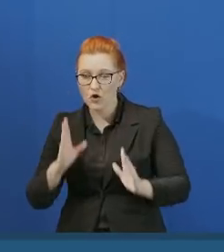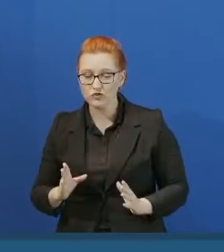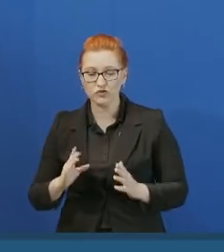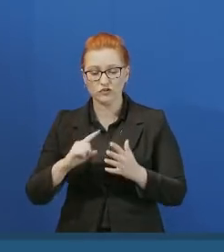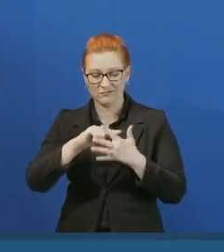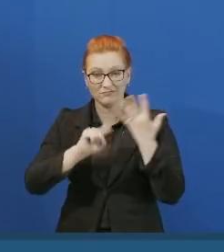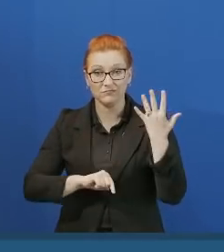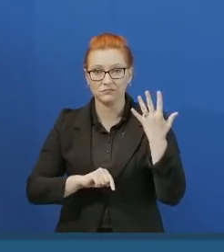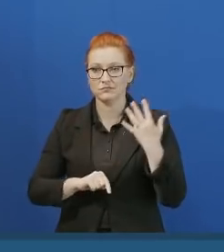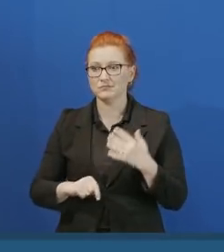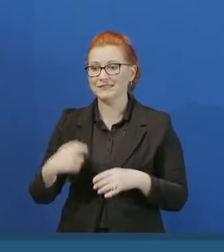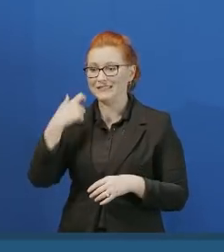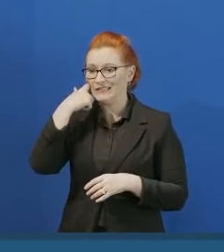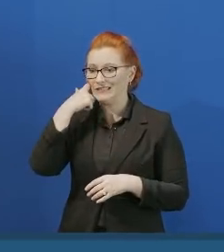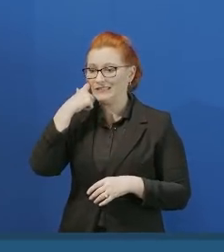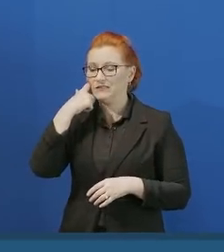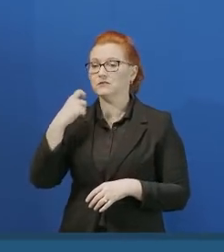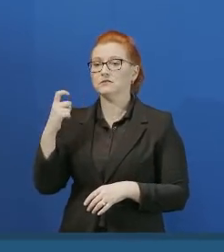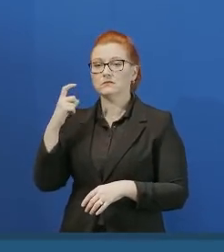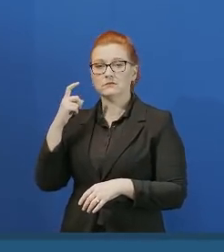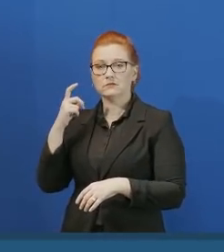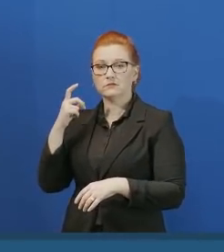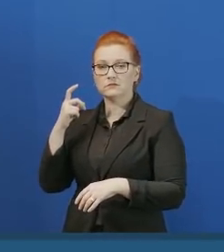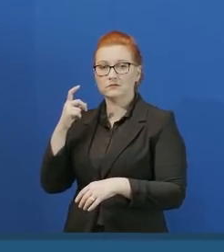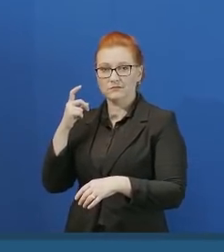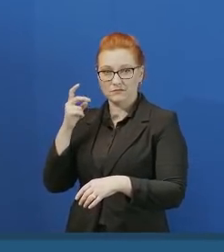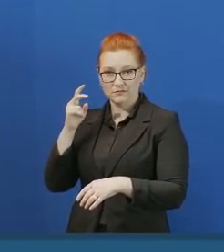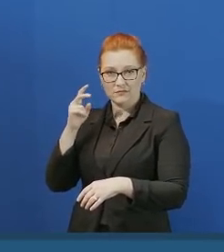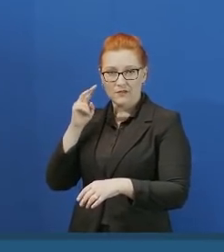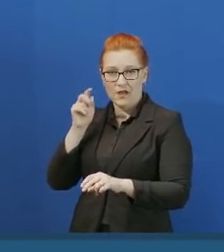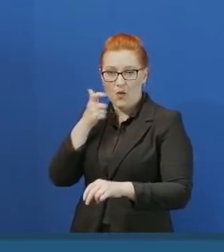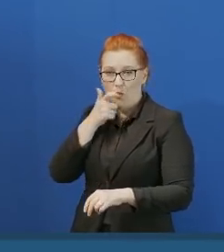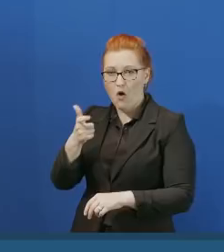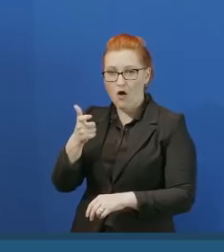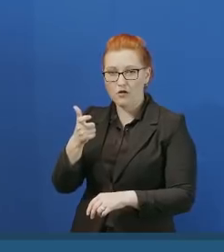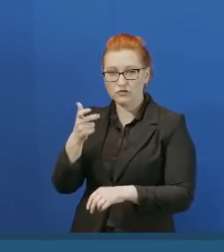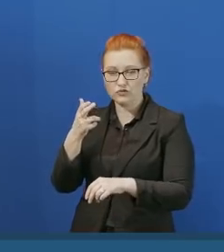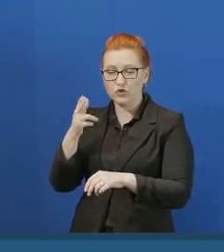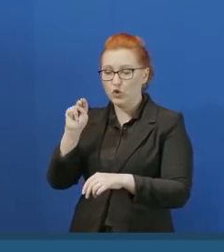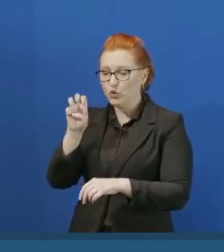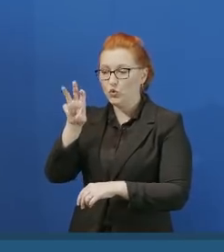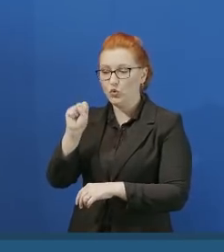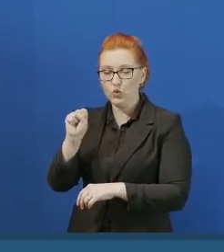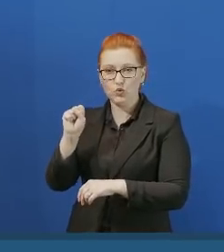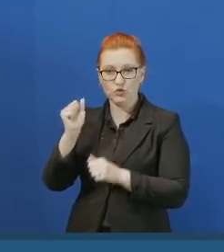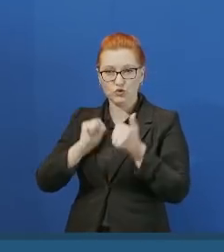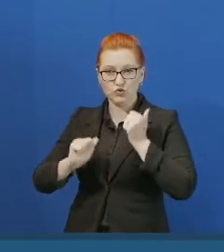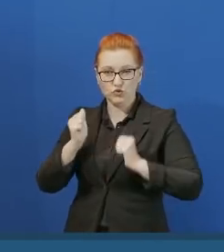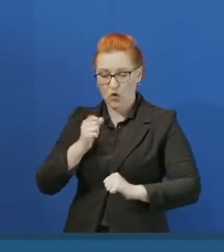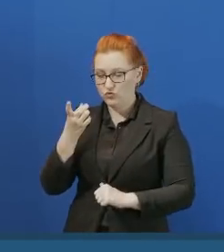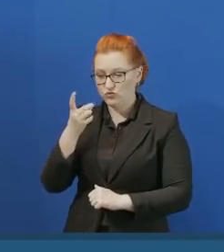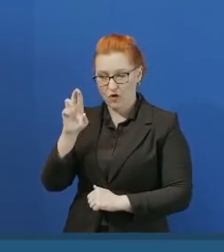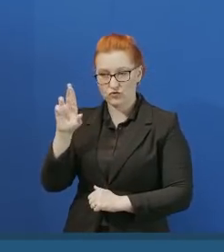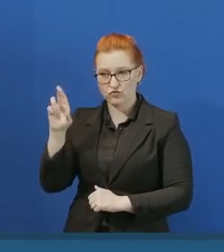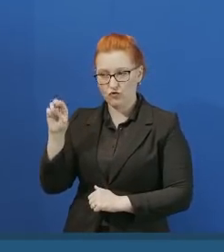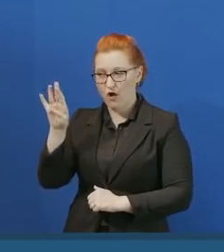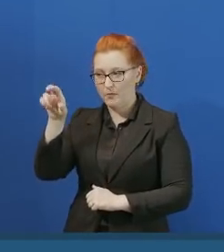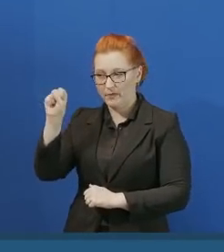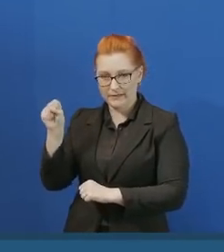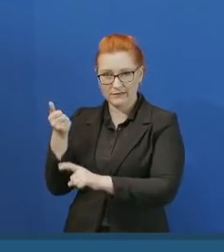a national news show last night. He said he's going to be able to test all of the University of